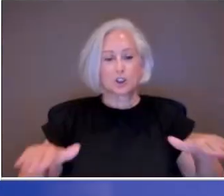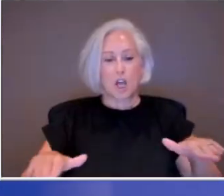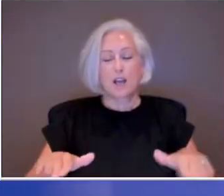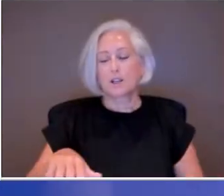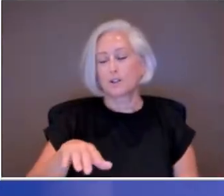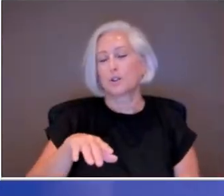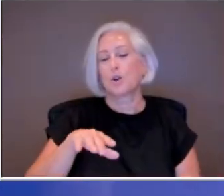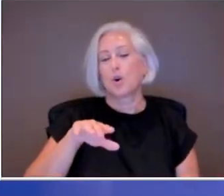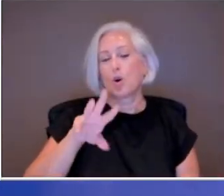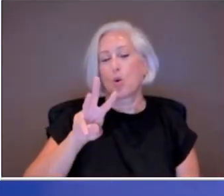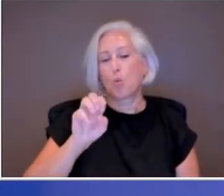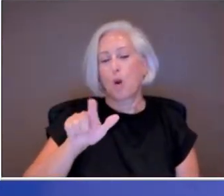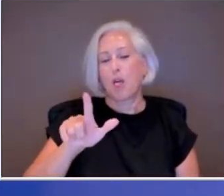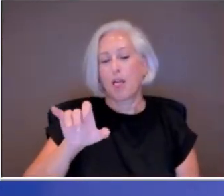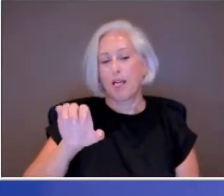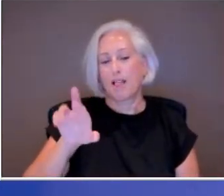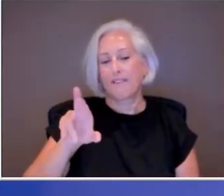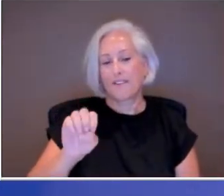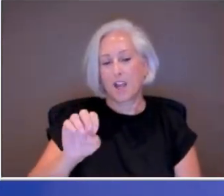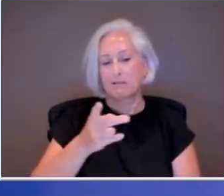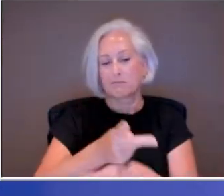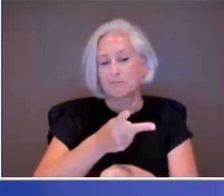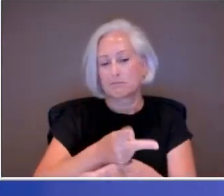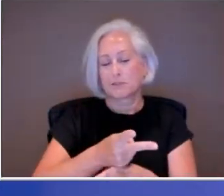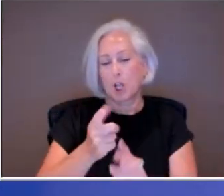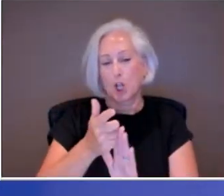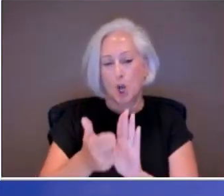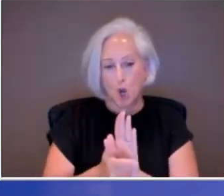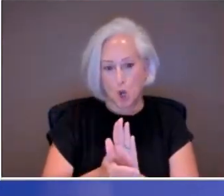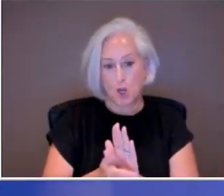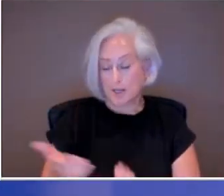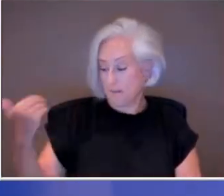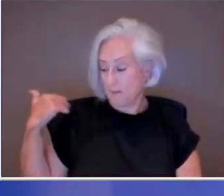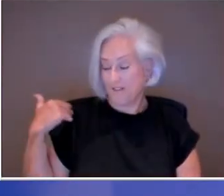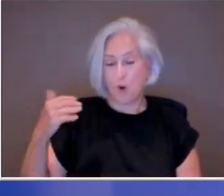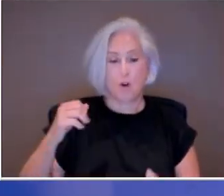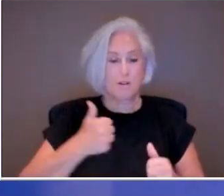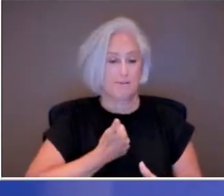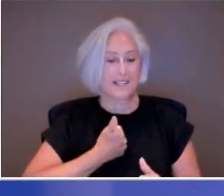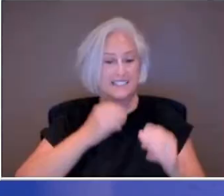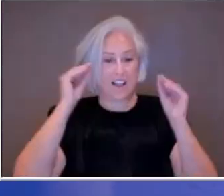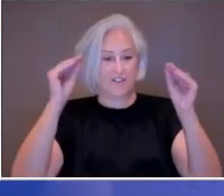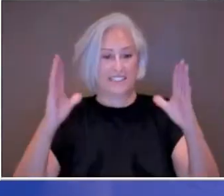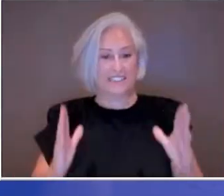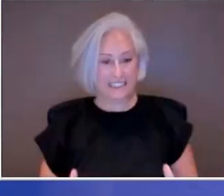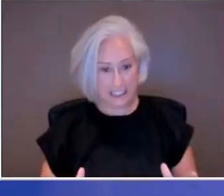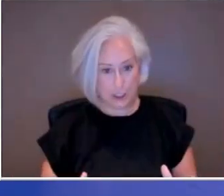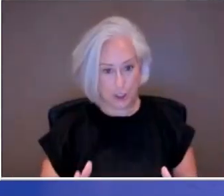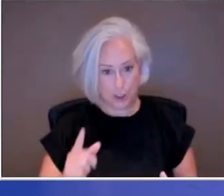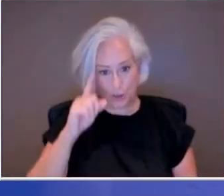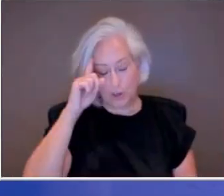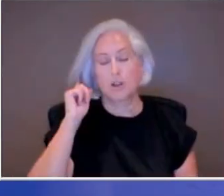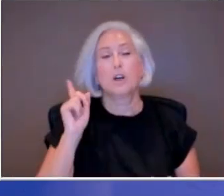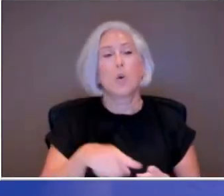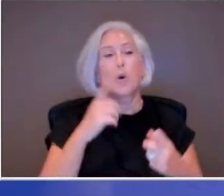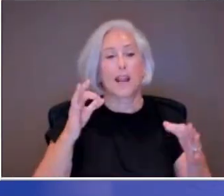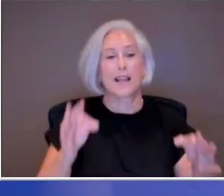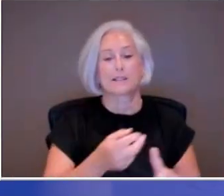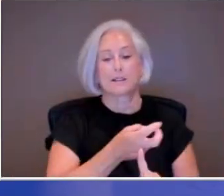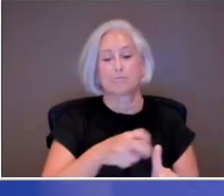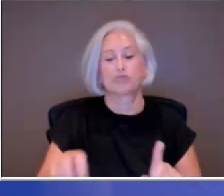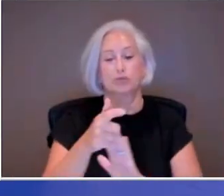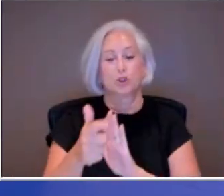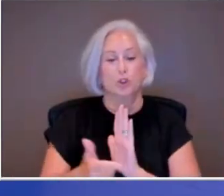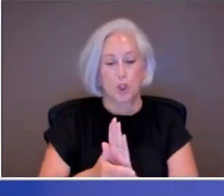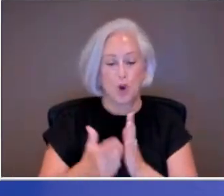And I also have had an opportunity. I used to be a teacher. I knew I wanted, when I made this pivot, to do something that worked with families and